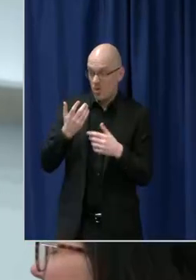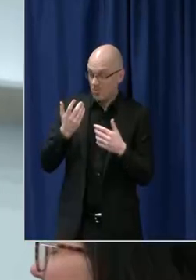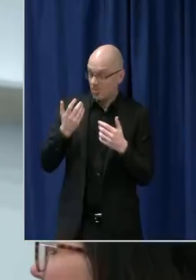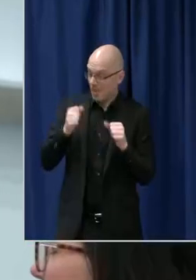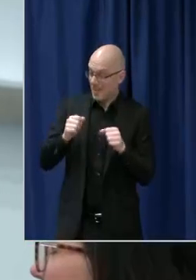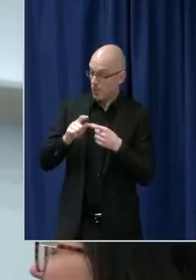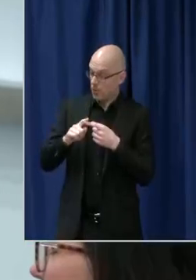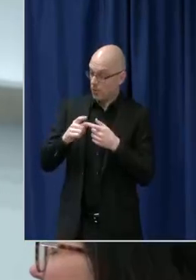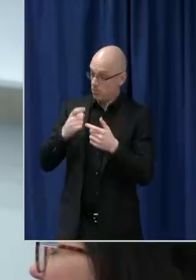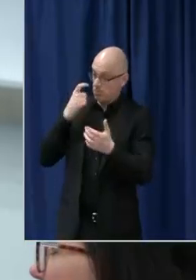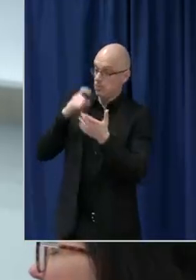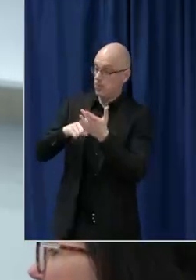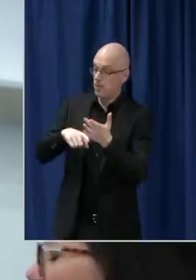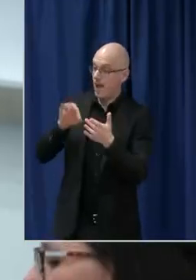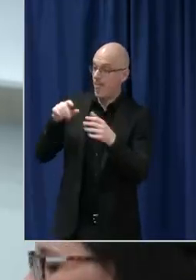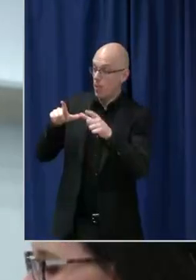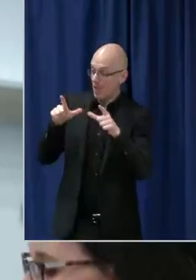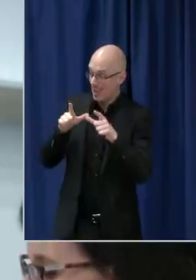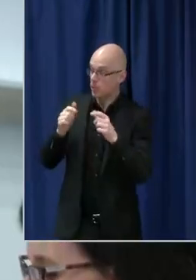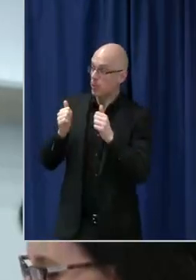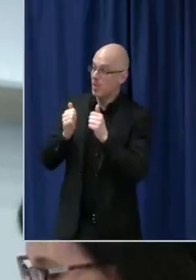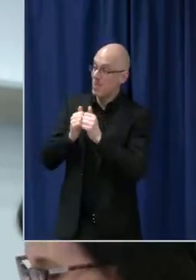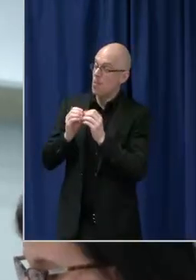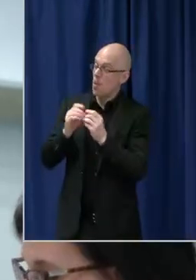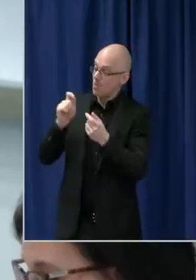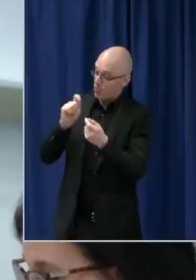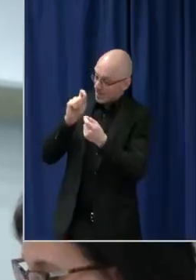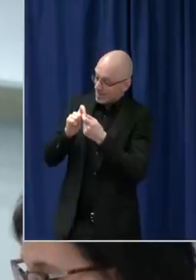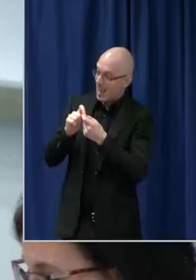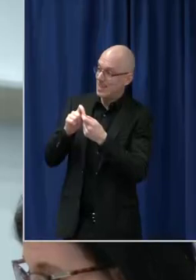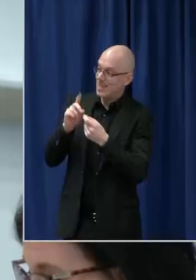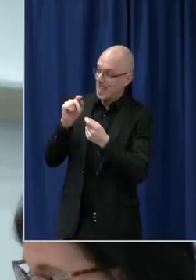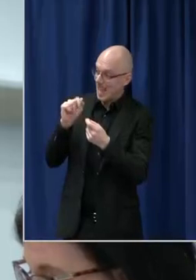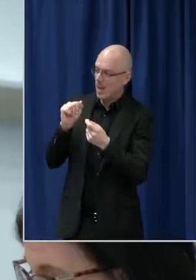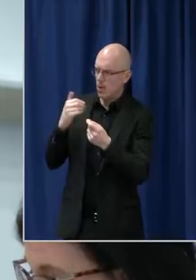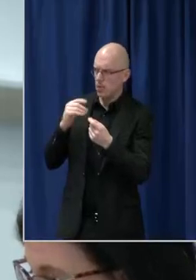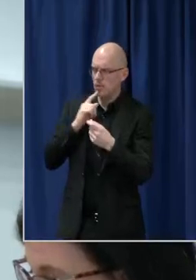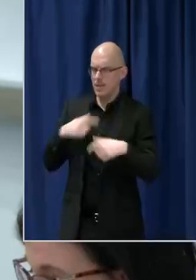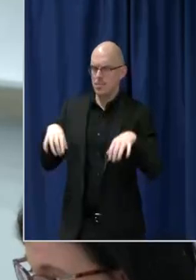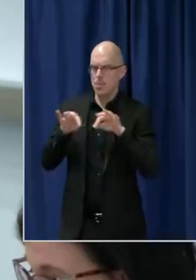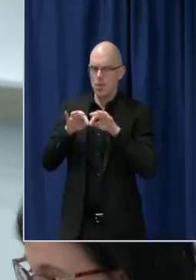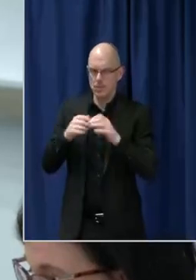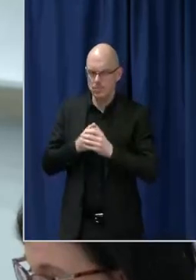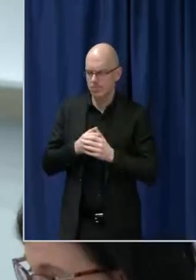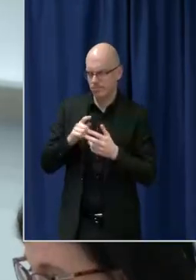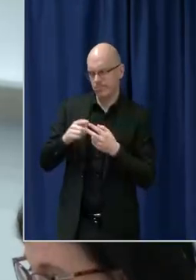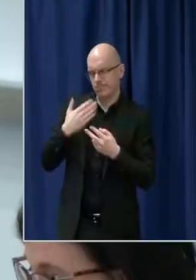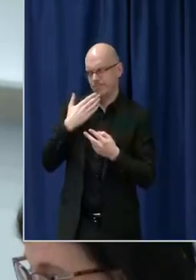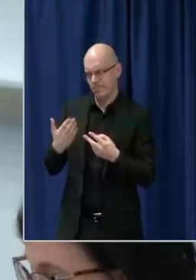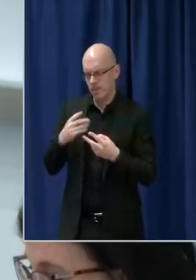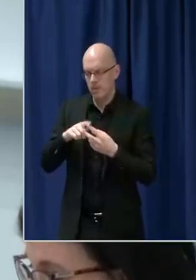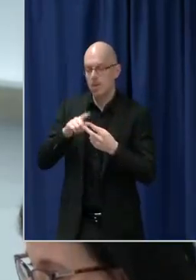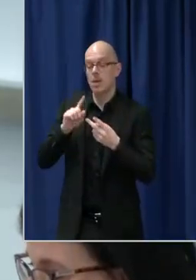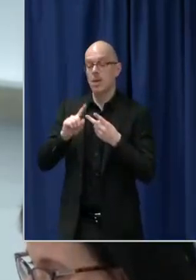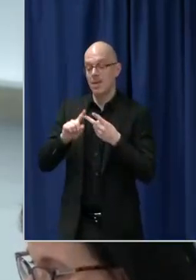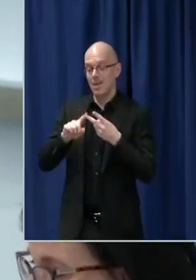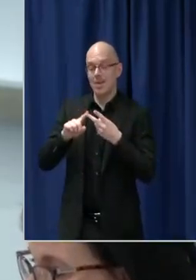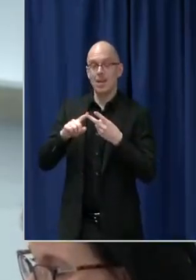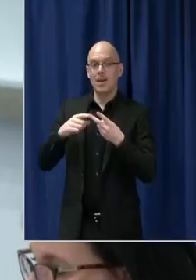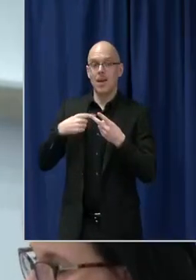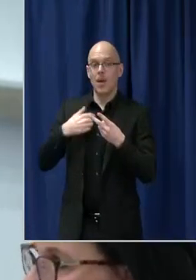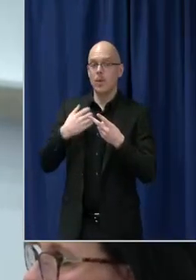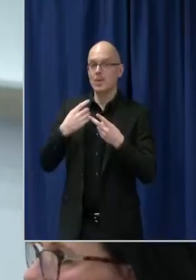more precise location data is going to be very important. And then I just wanted to say that everyone